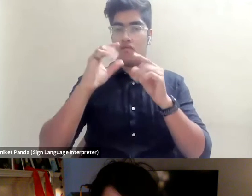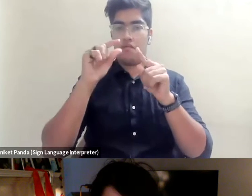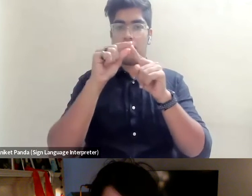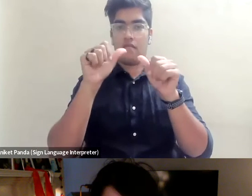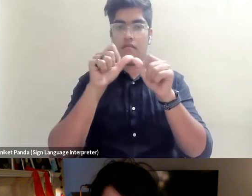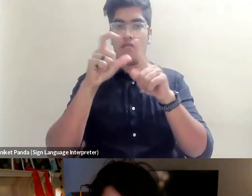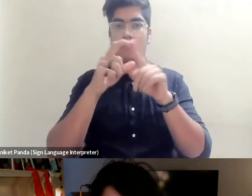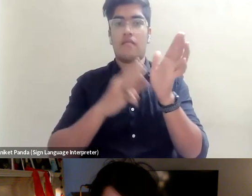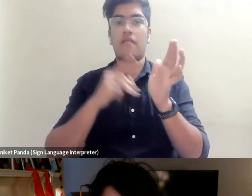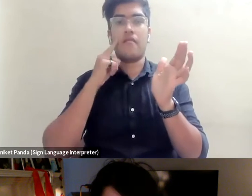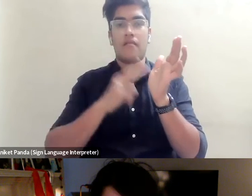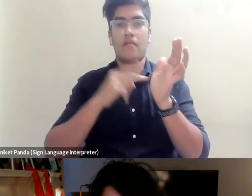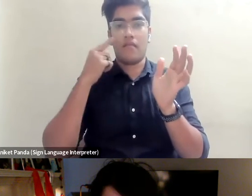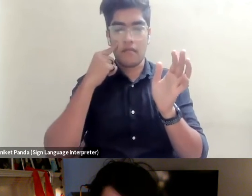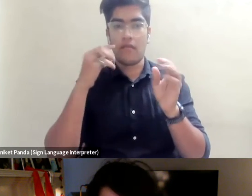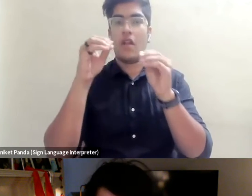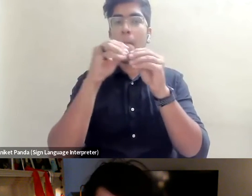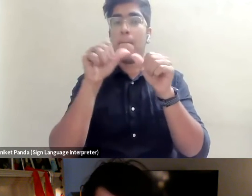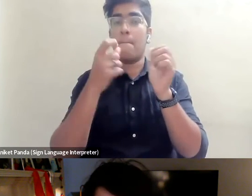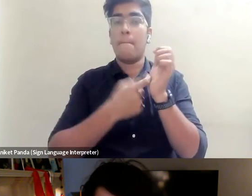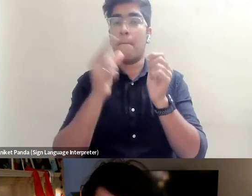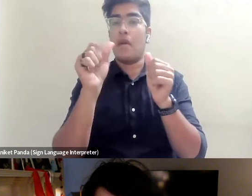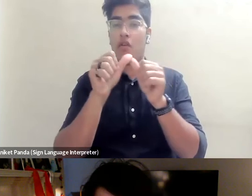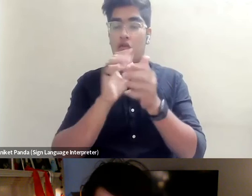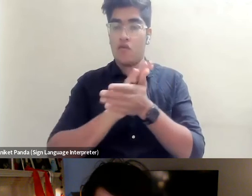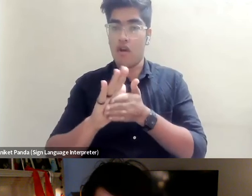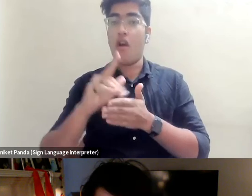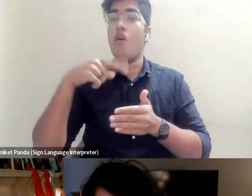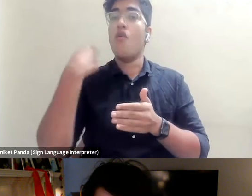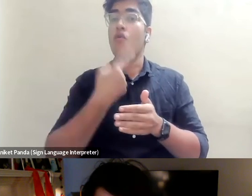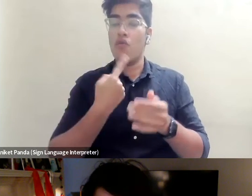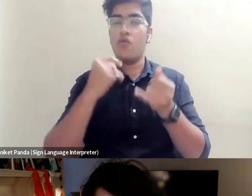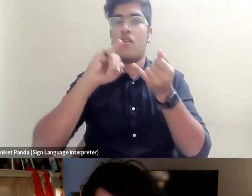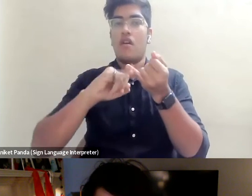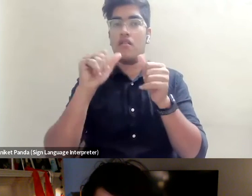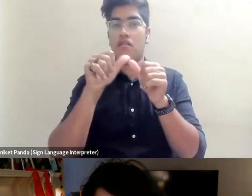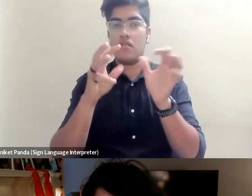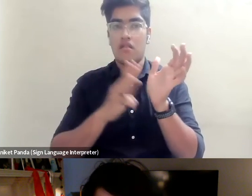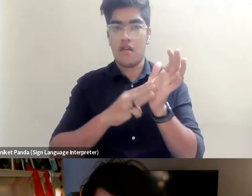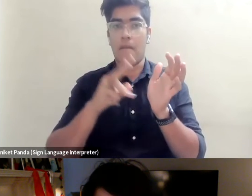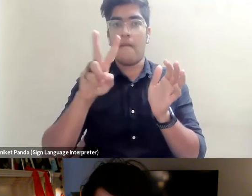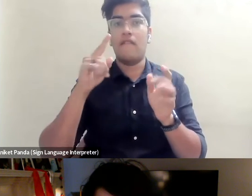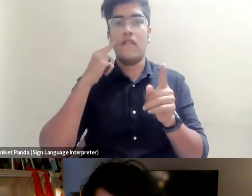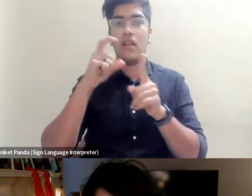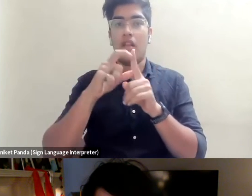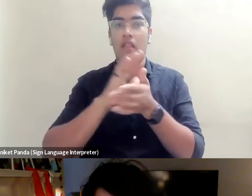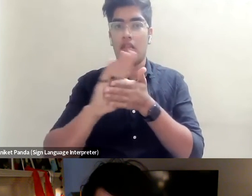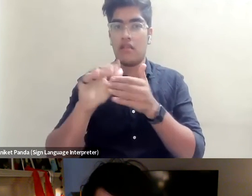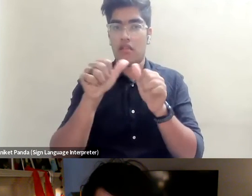would know, the Samvidhaan fellowships are a set of 6 fellowships that Vidhi started last year